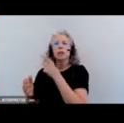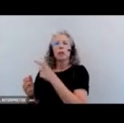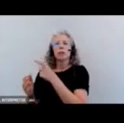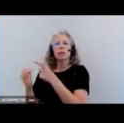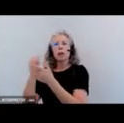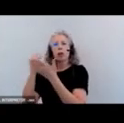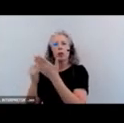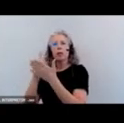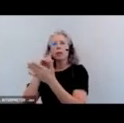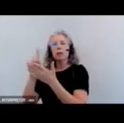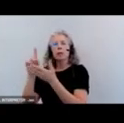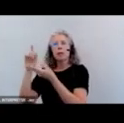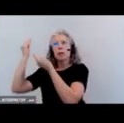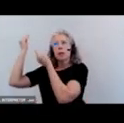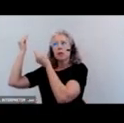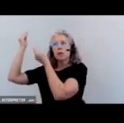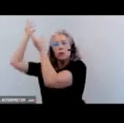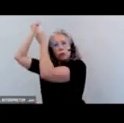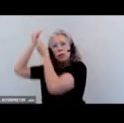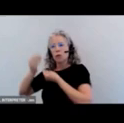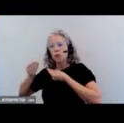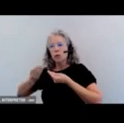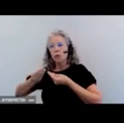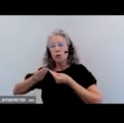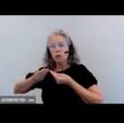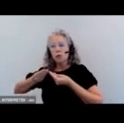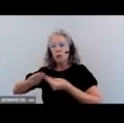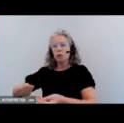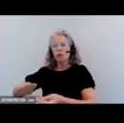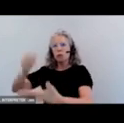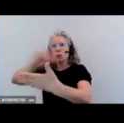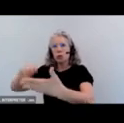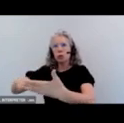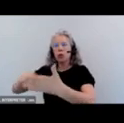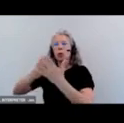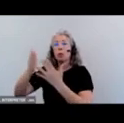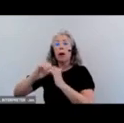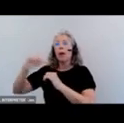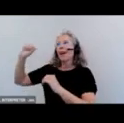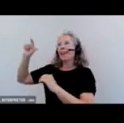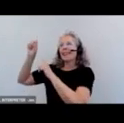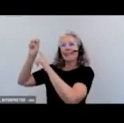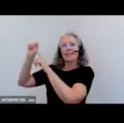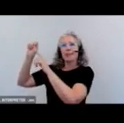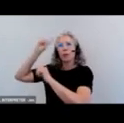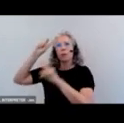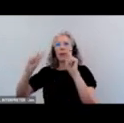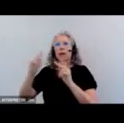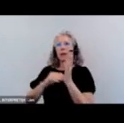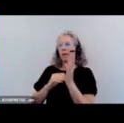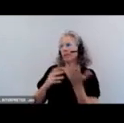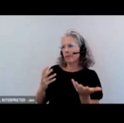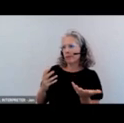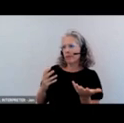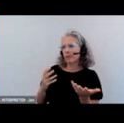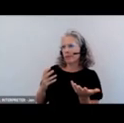art is transmitted to him through his fingers onto the canvas through aliens. Now, for a lot of providers, that has